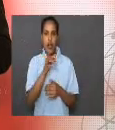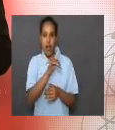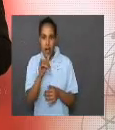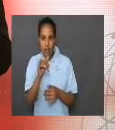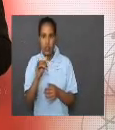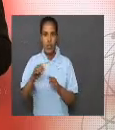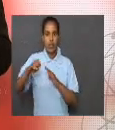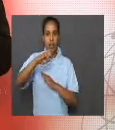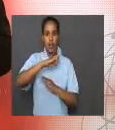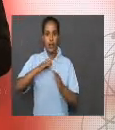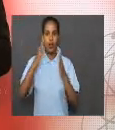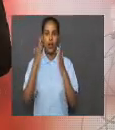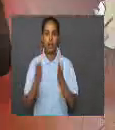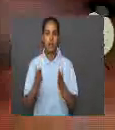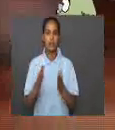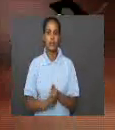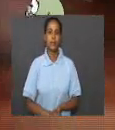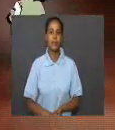the electrolyte?